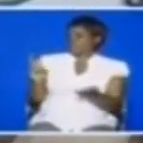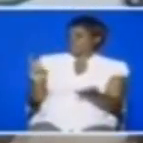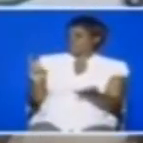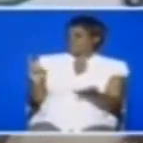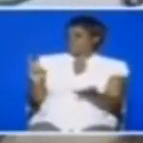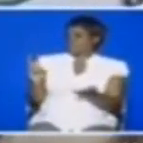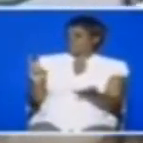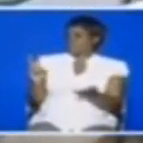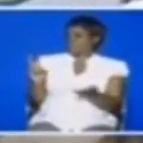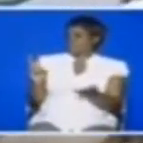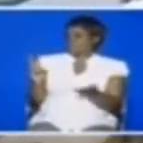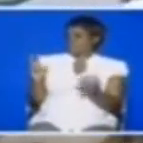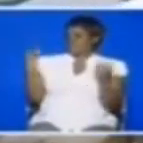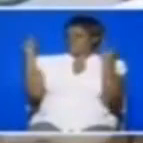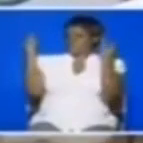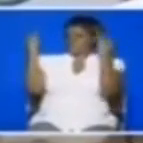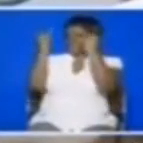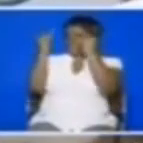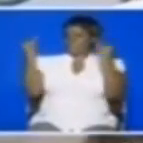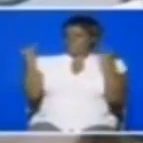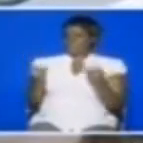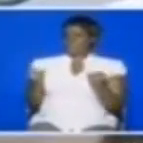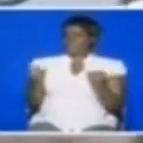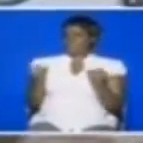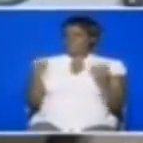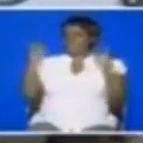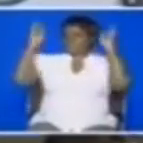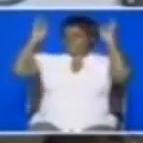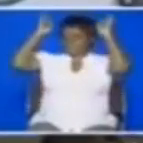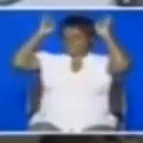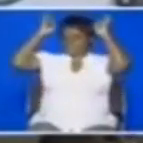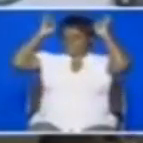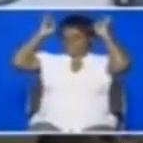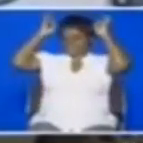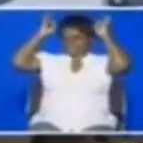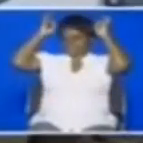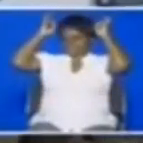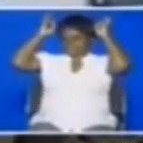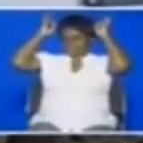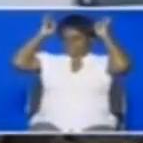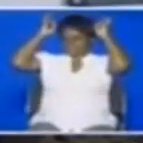ni mifano ya shetani hivi.